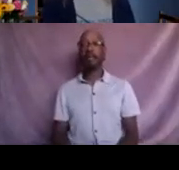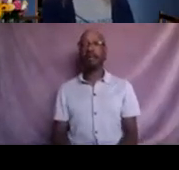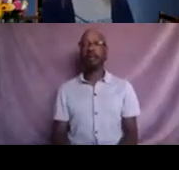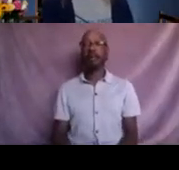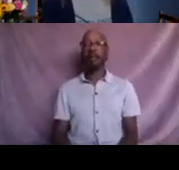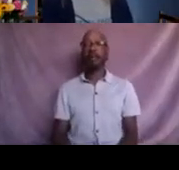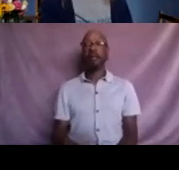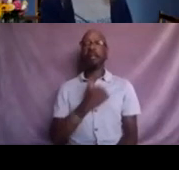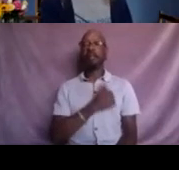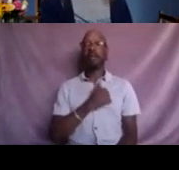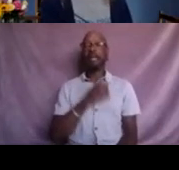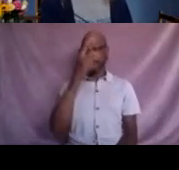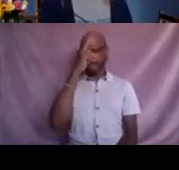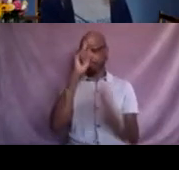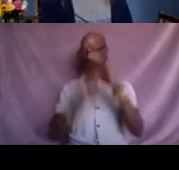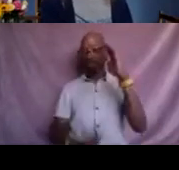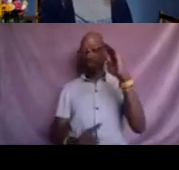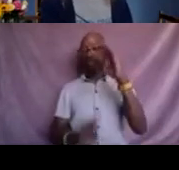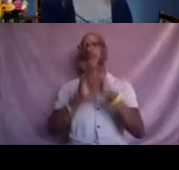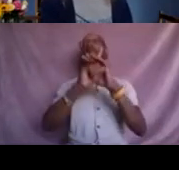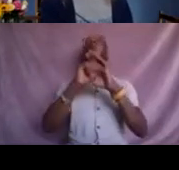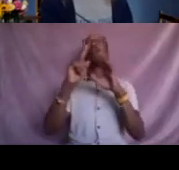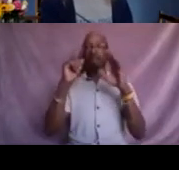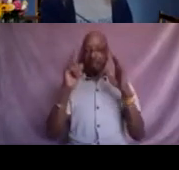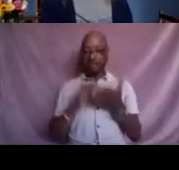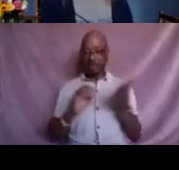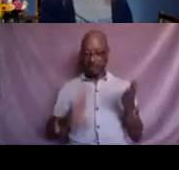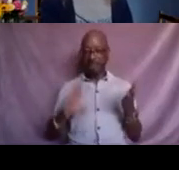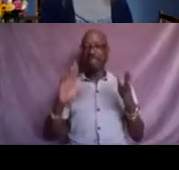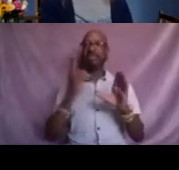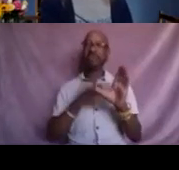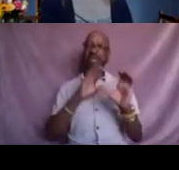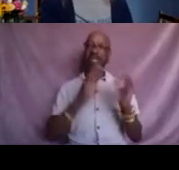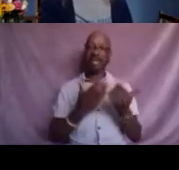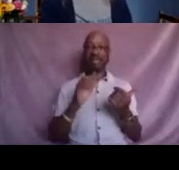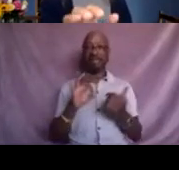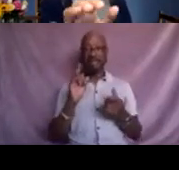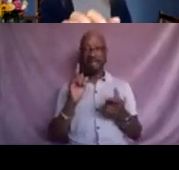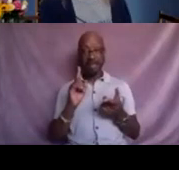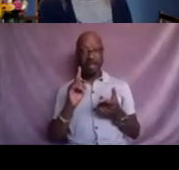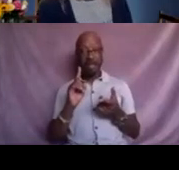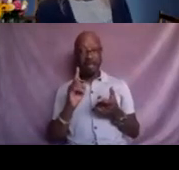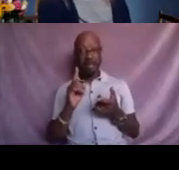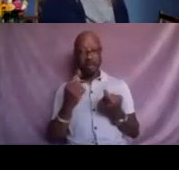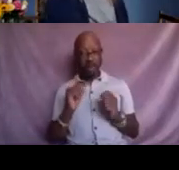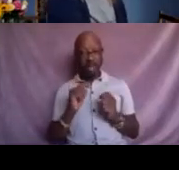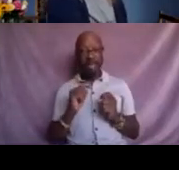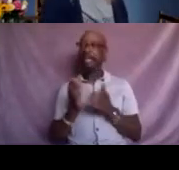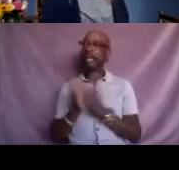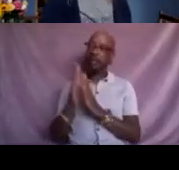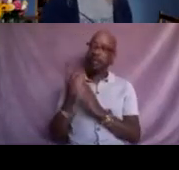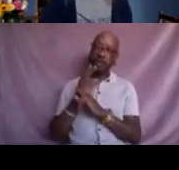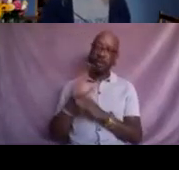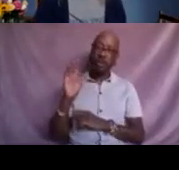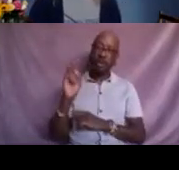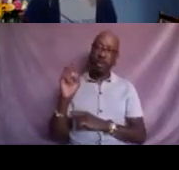Sorry, I lost my train of thought. Students can only join a class, and when they click join class, it asks them to put in a code. And so